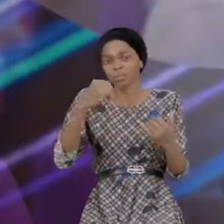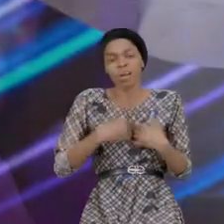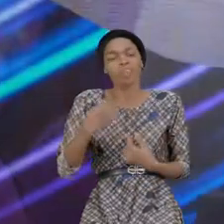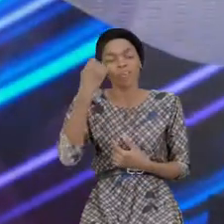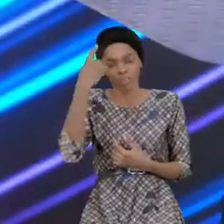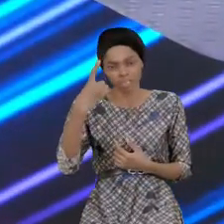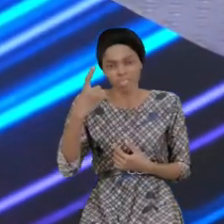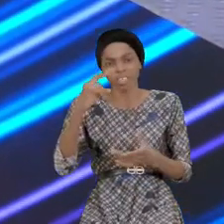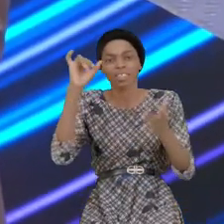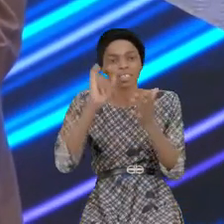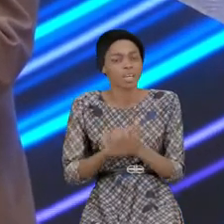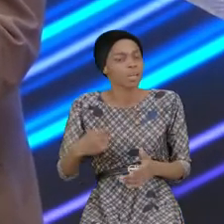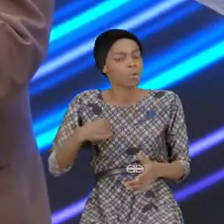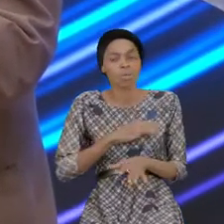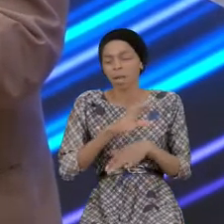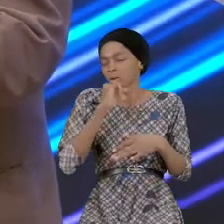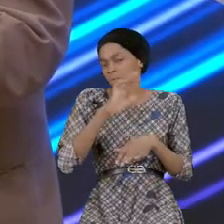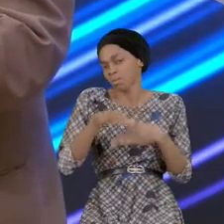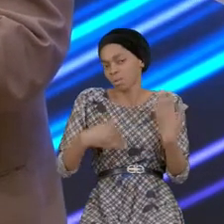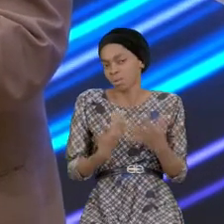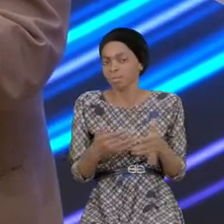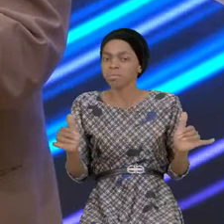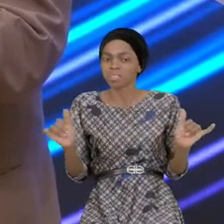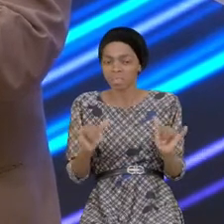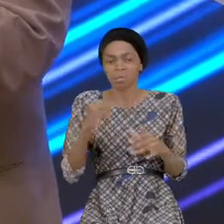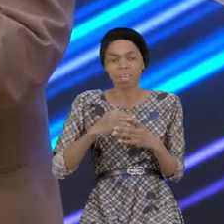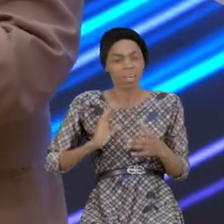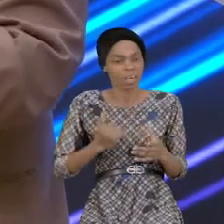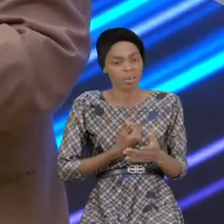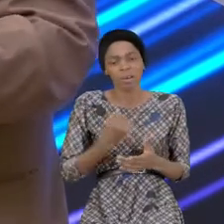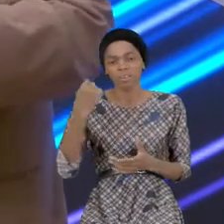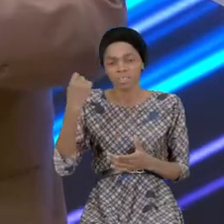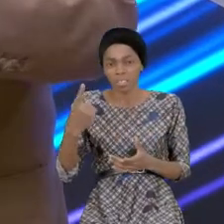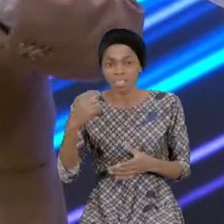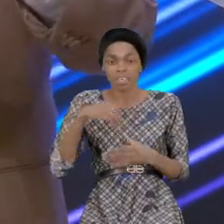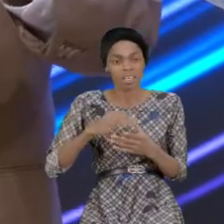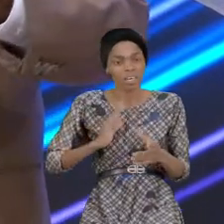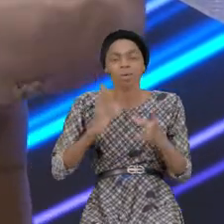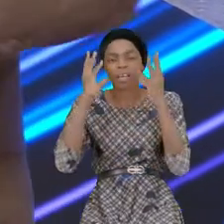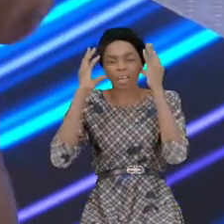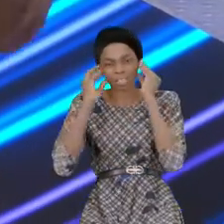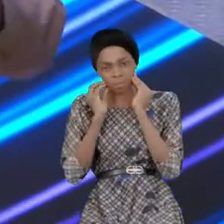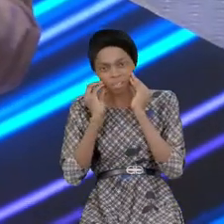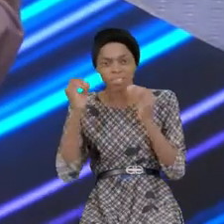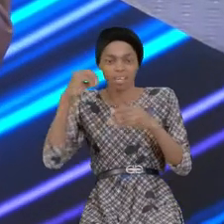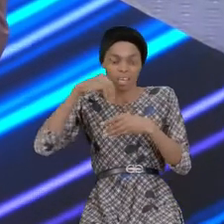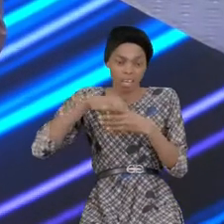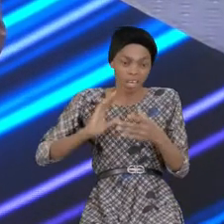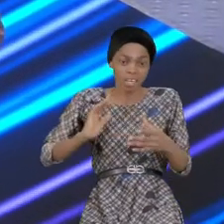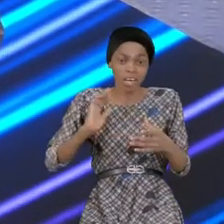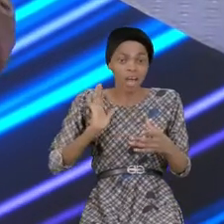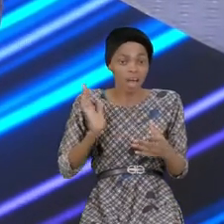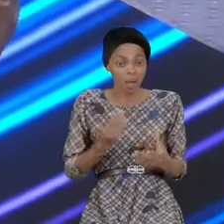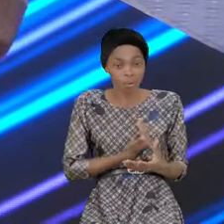are not all the same in our understanding, in our experience, in our demonstration